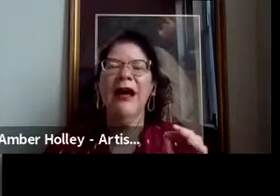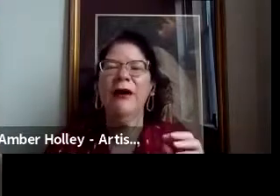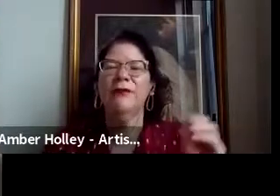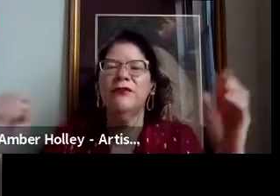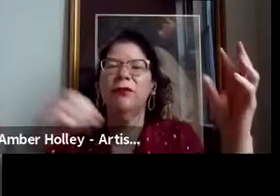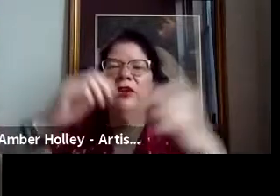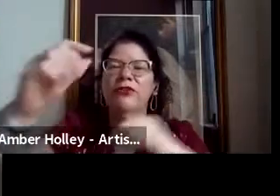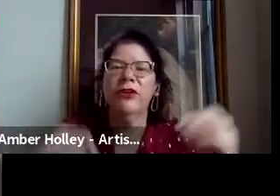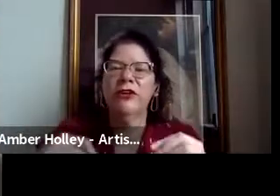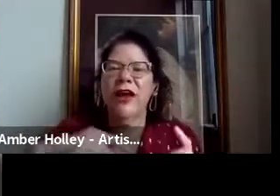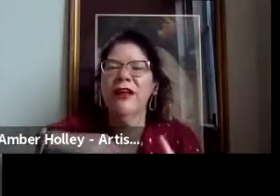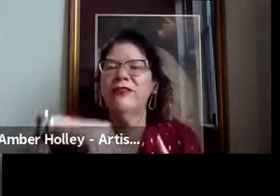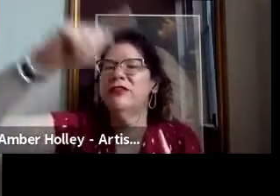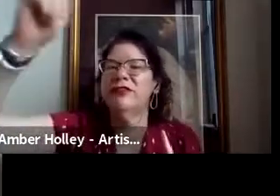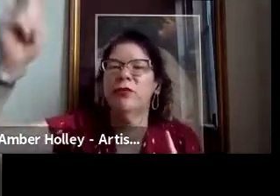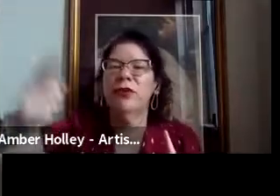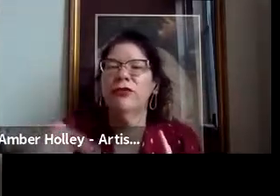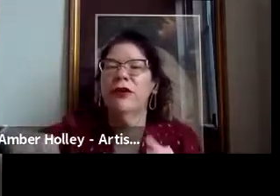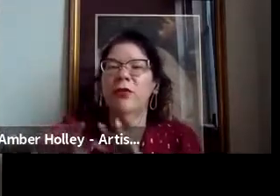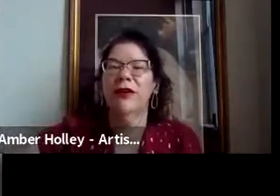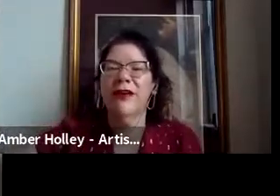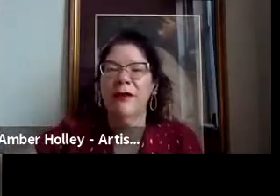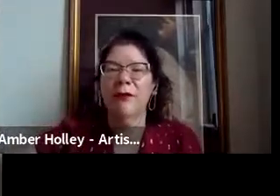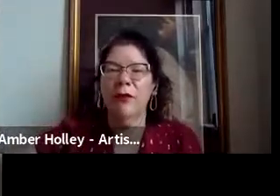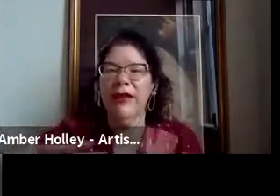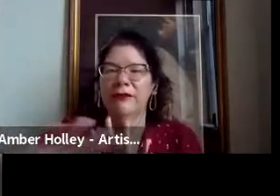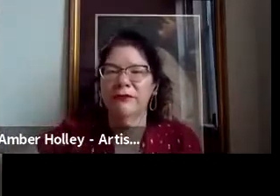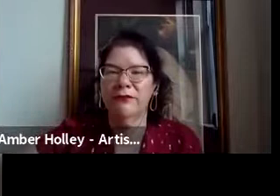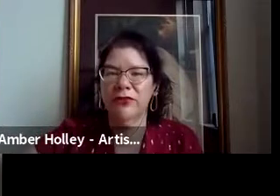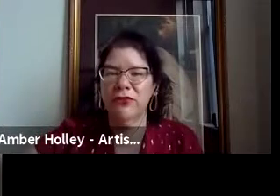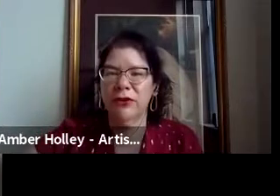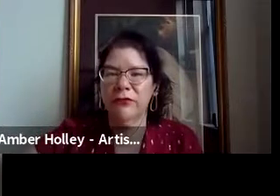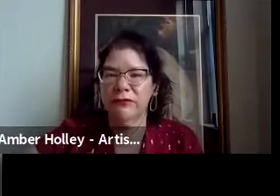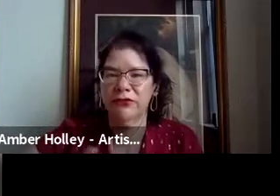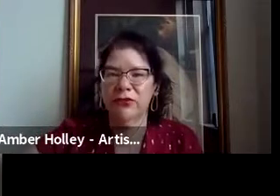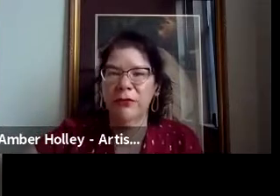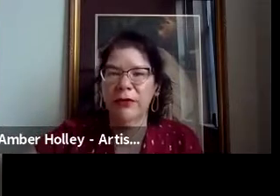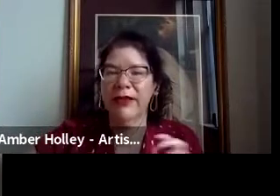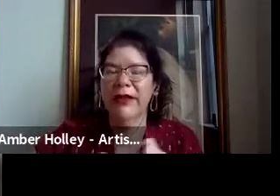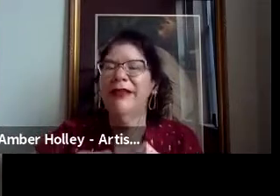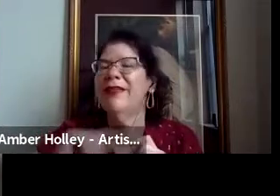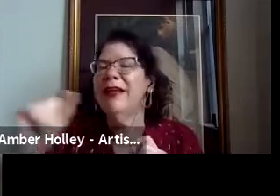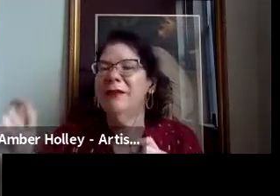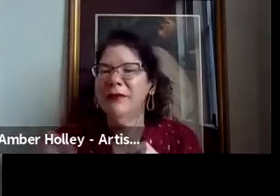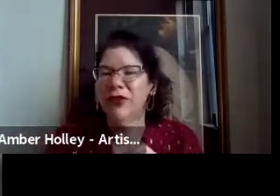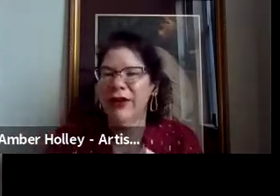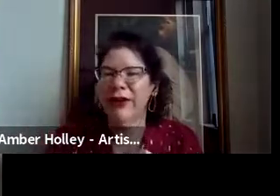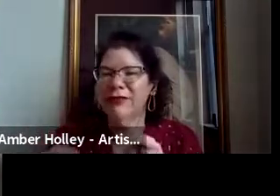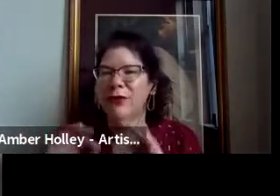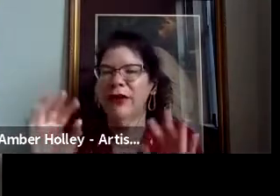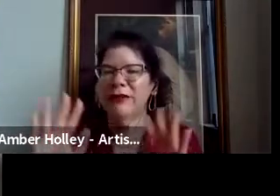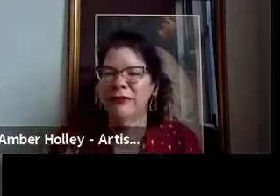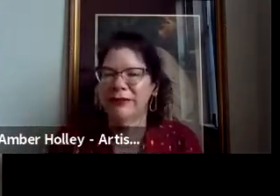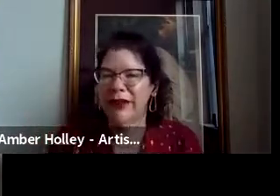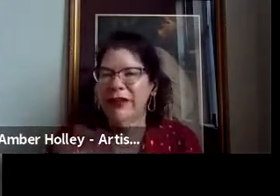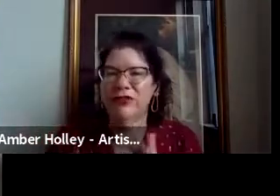make. So when you're doing your dots, just swirl through them one time, wait, do your print, then maybe try your